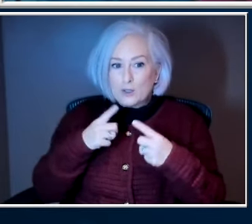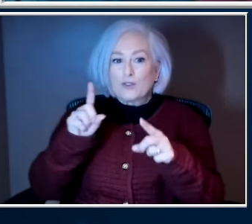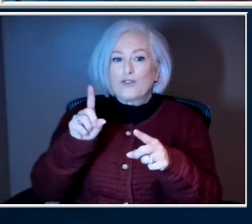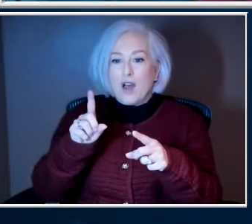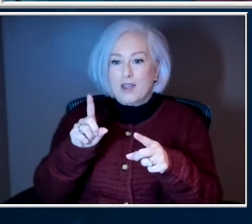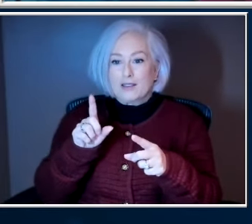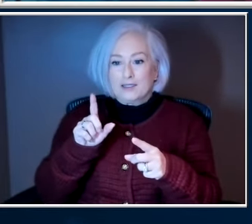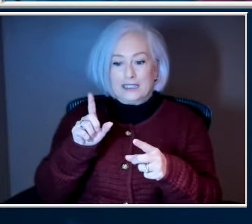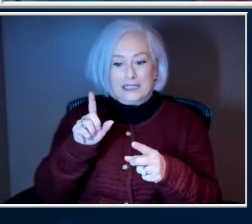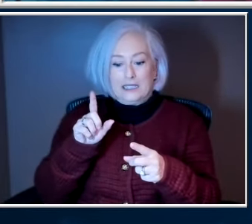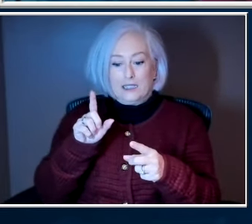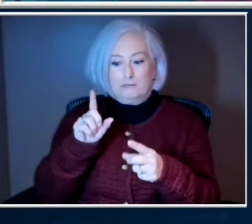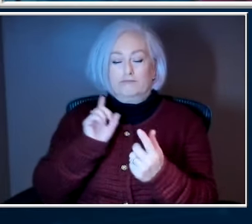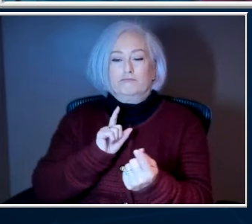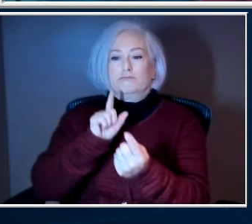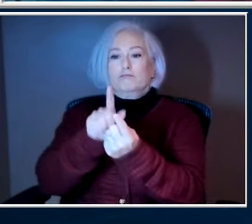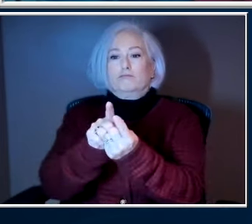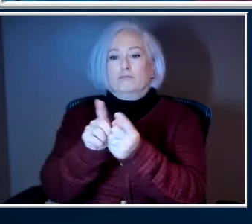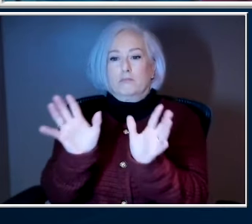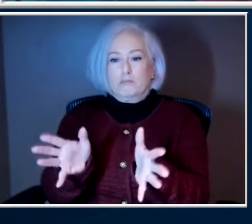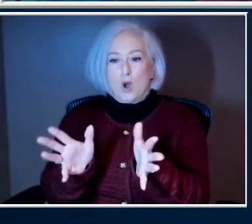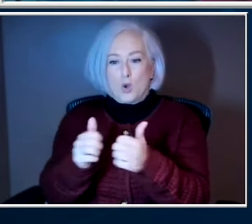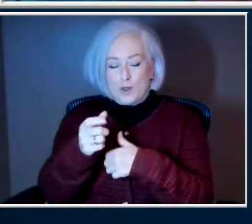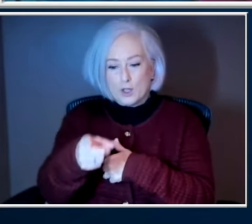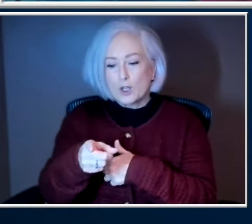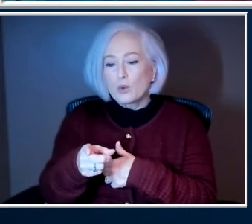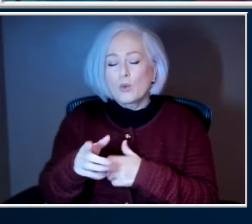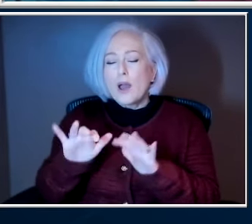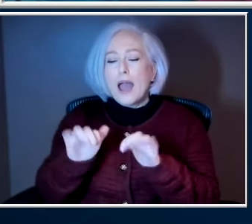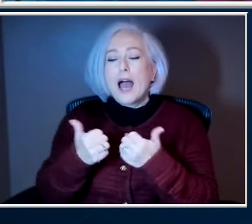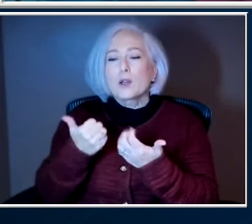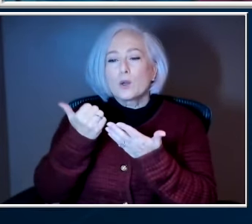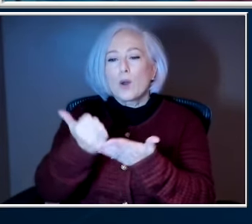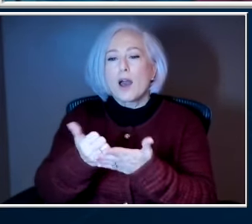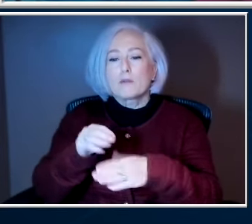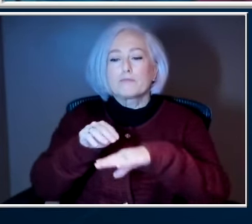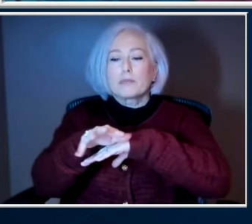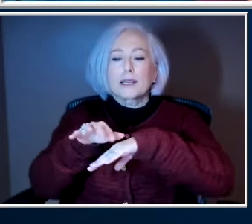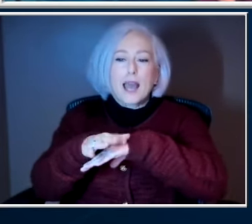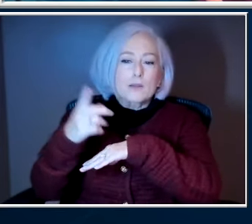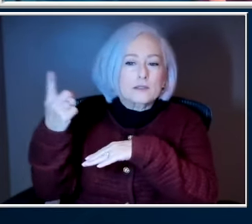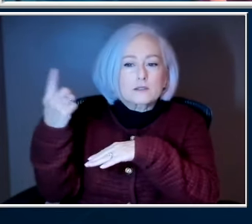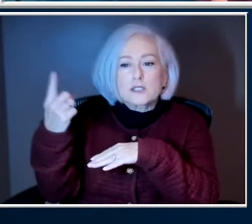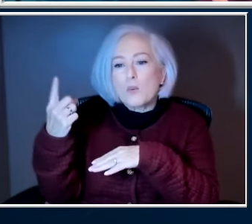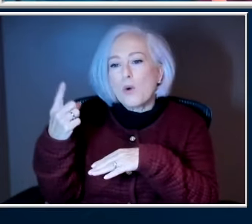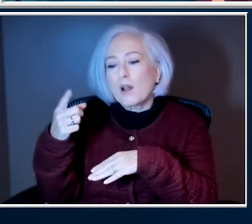that huge, huge change. But how do you help counsel somebody through somebody who maybe has